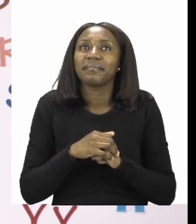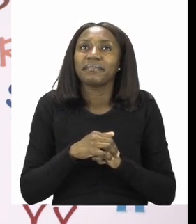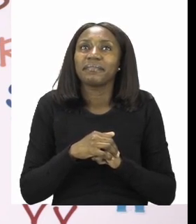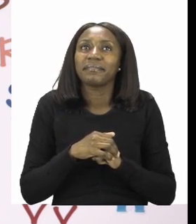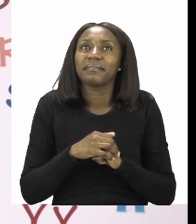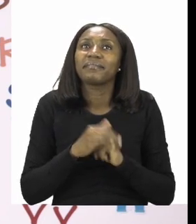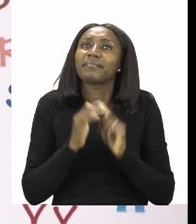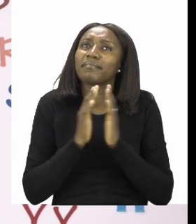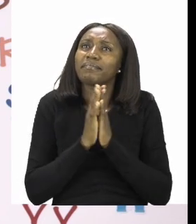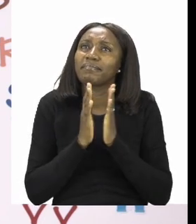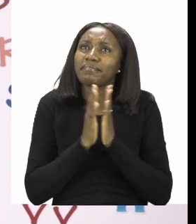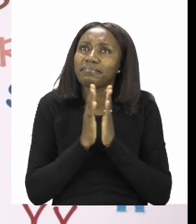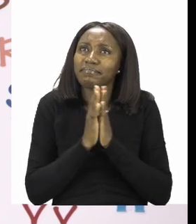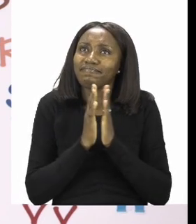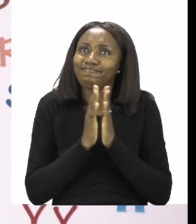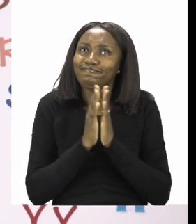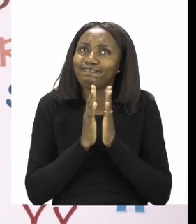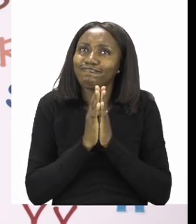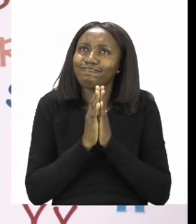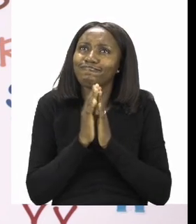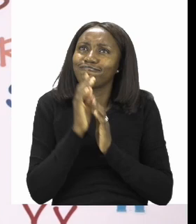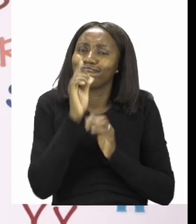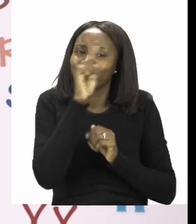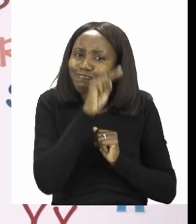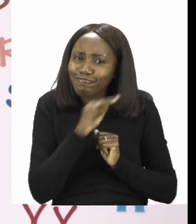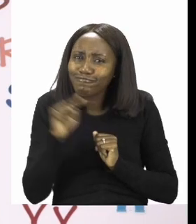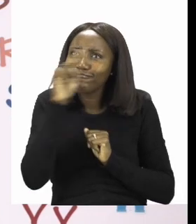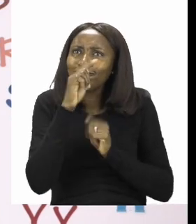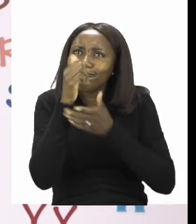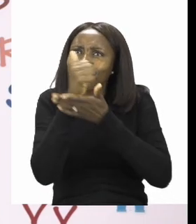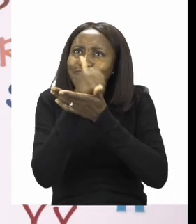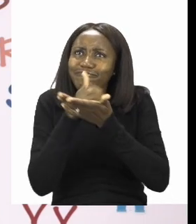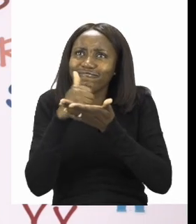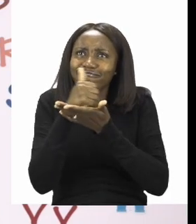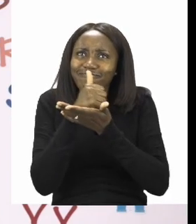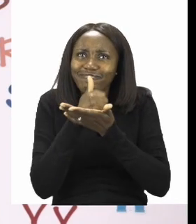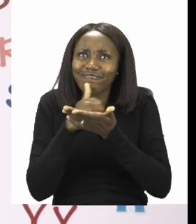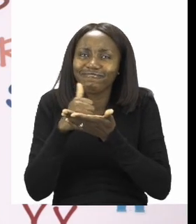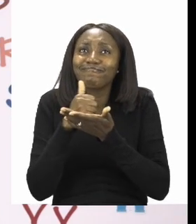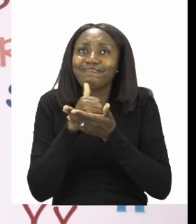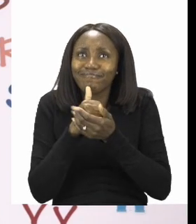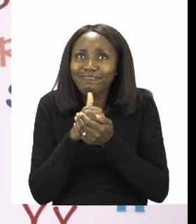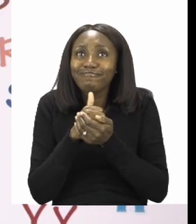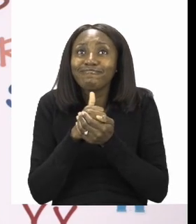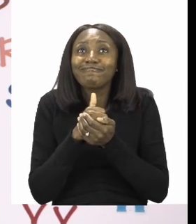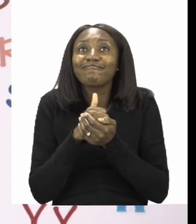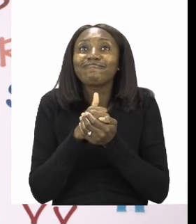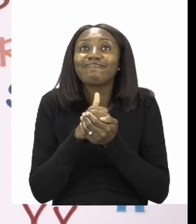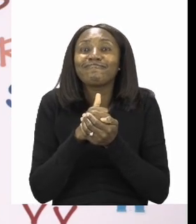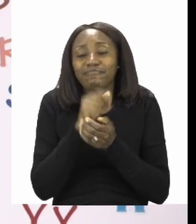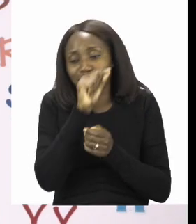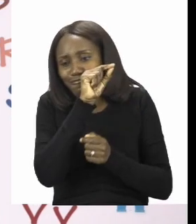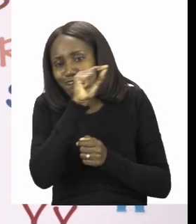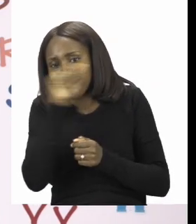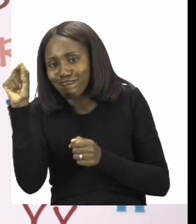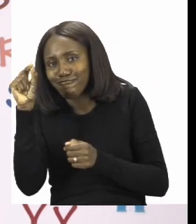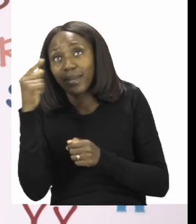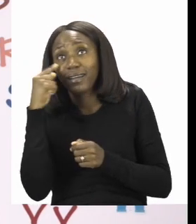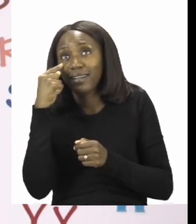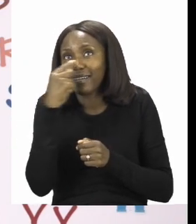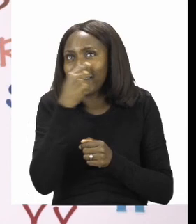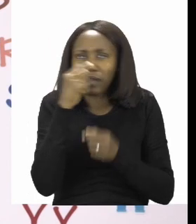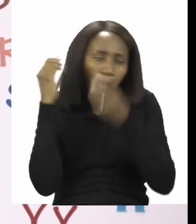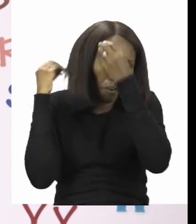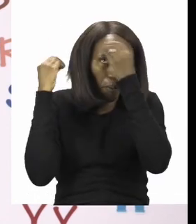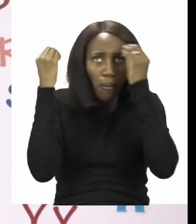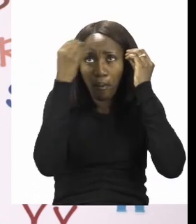circle neatly and you finish it where you started. We're going to cross it out so that we